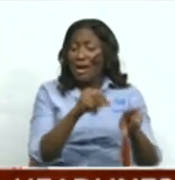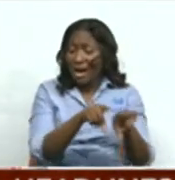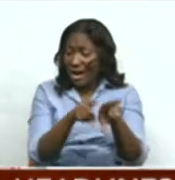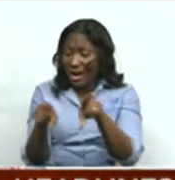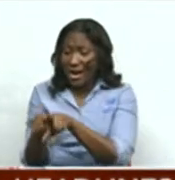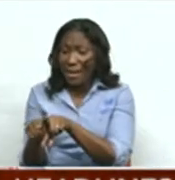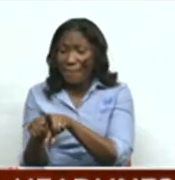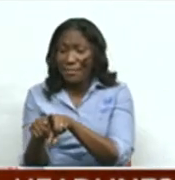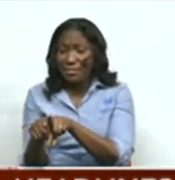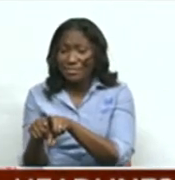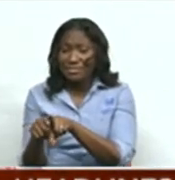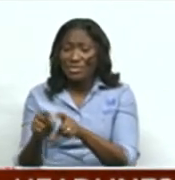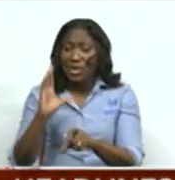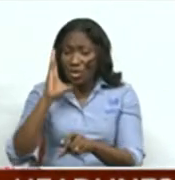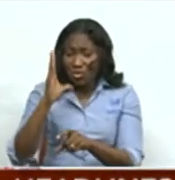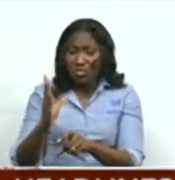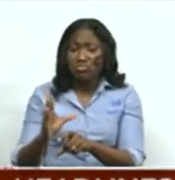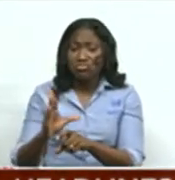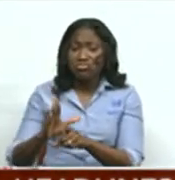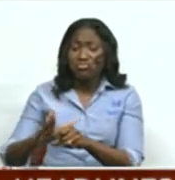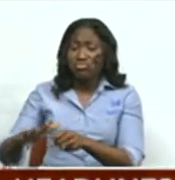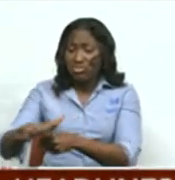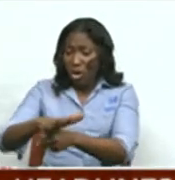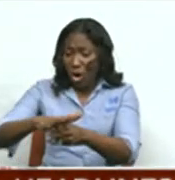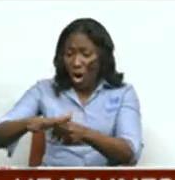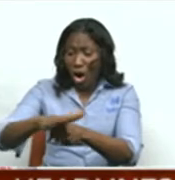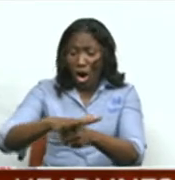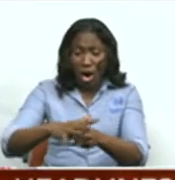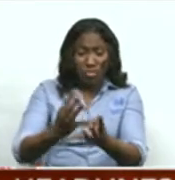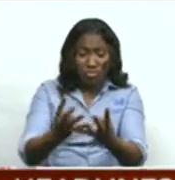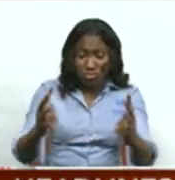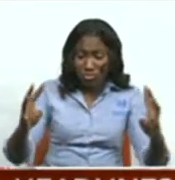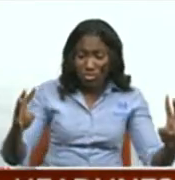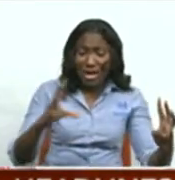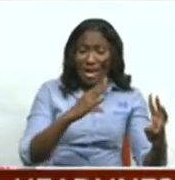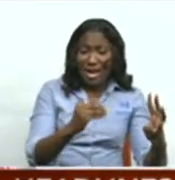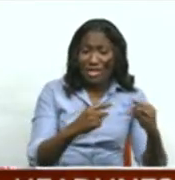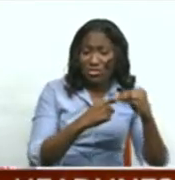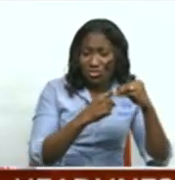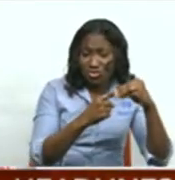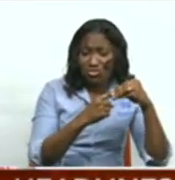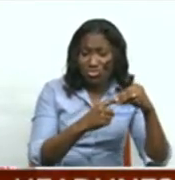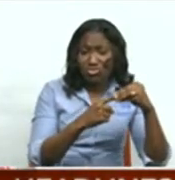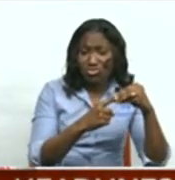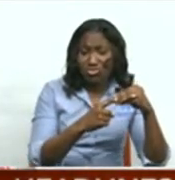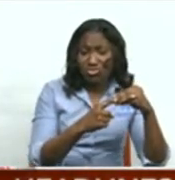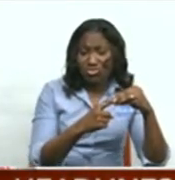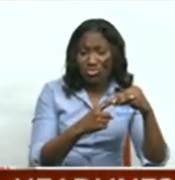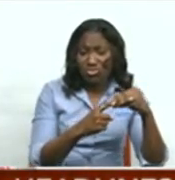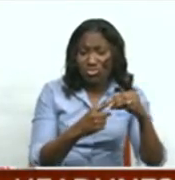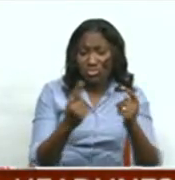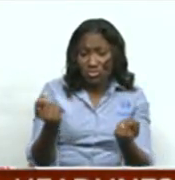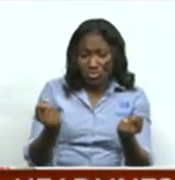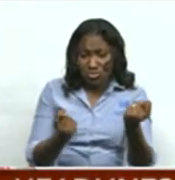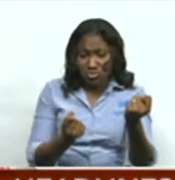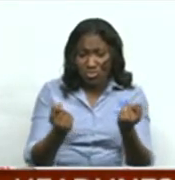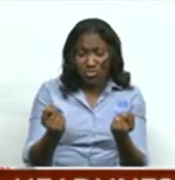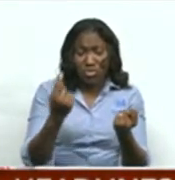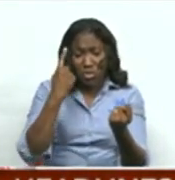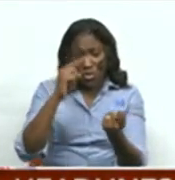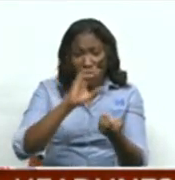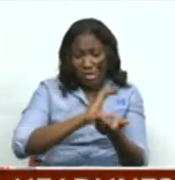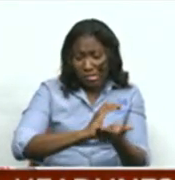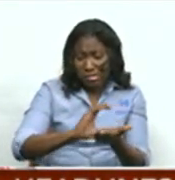Stolly Park area, where special cells are being prepared to deal with the overspill in terms